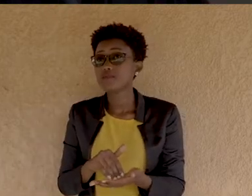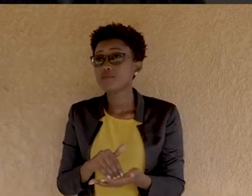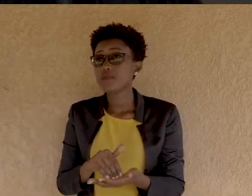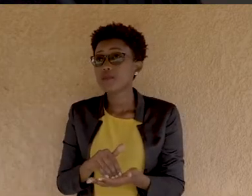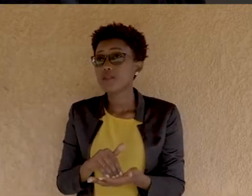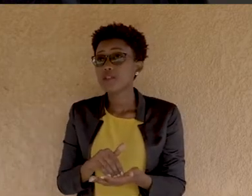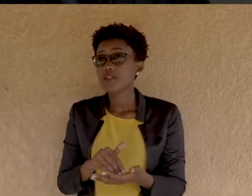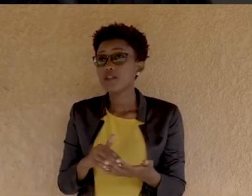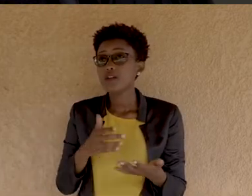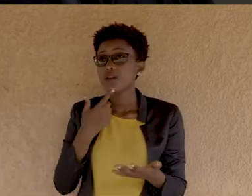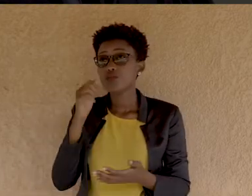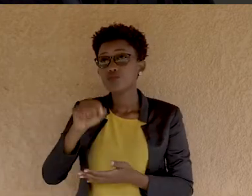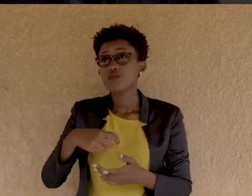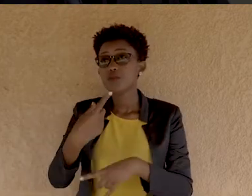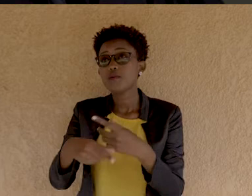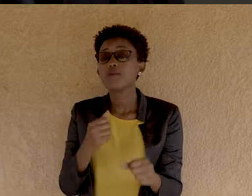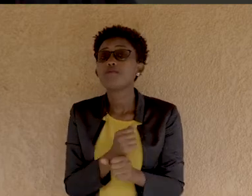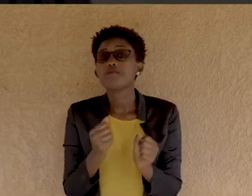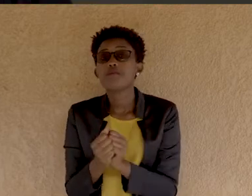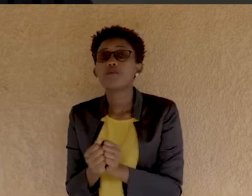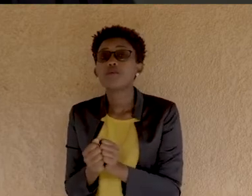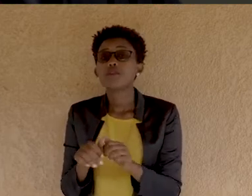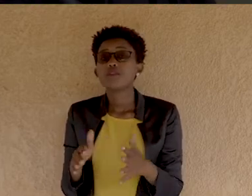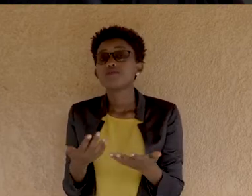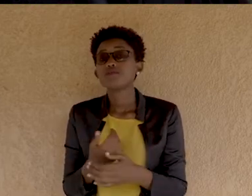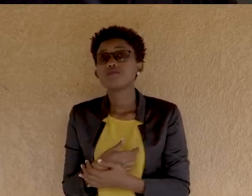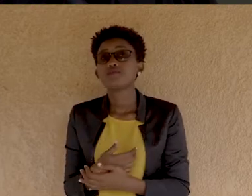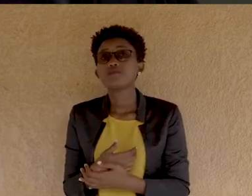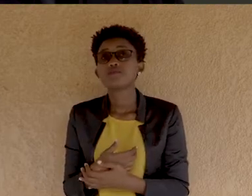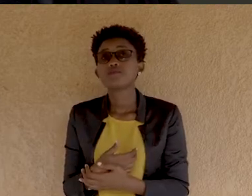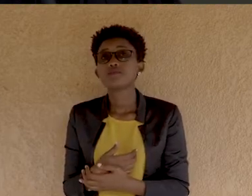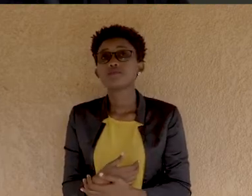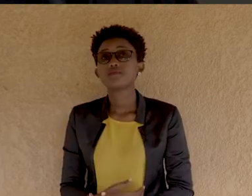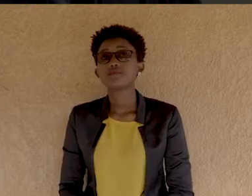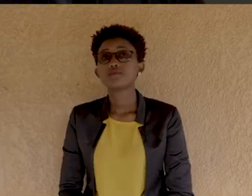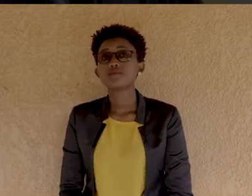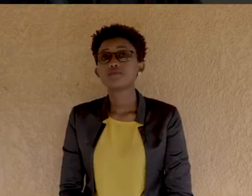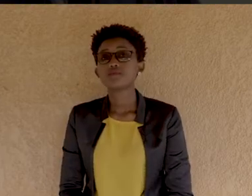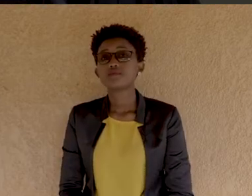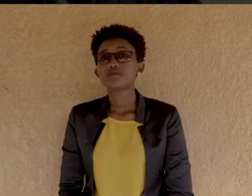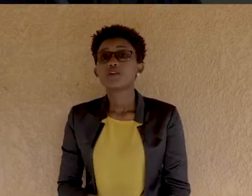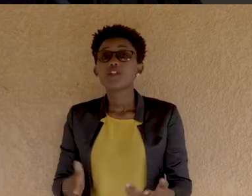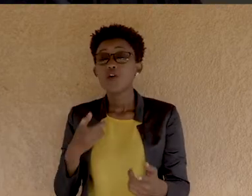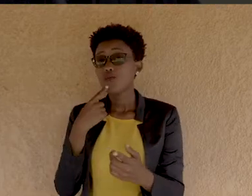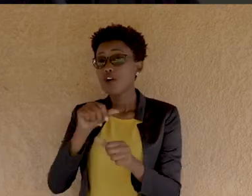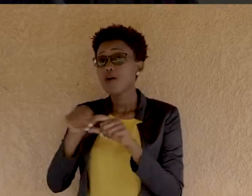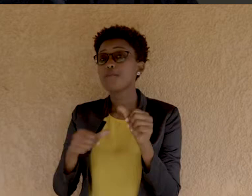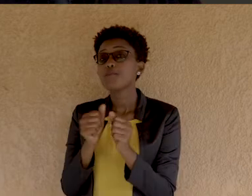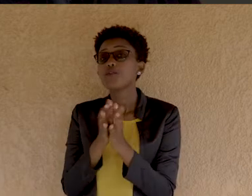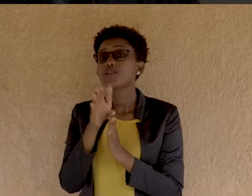Speaking to him, we could see that he had learned a lot and his interpreter was able to understand him